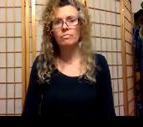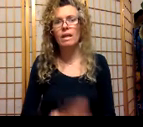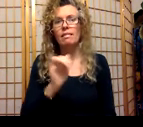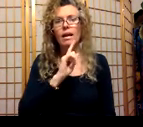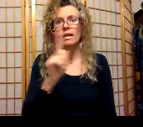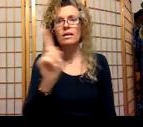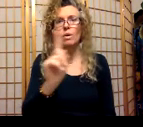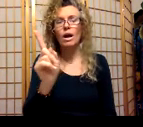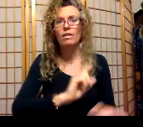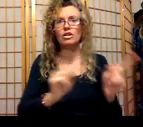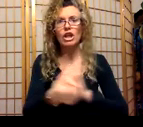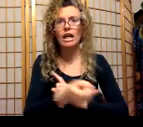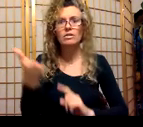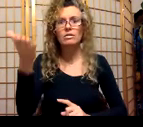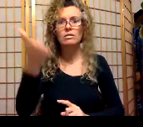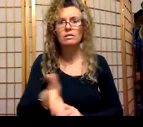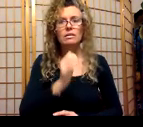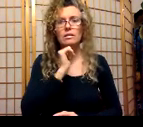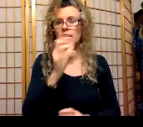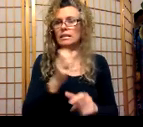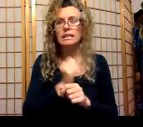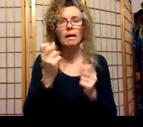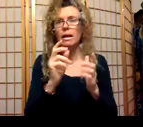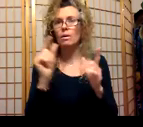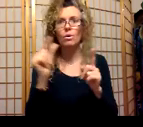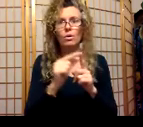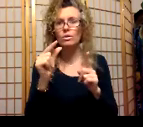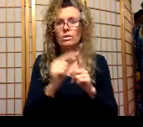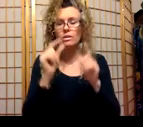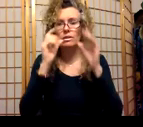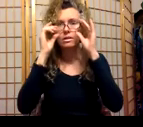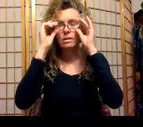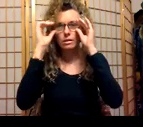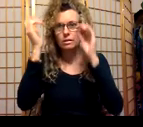That is where the change lies. That doesn't take many words.